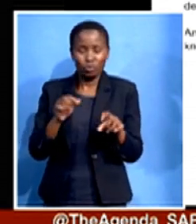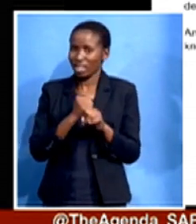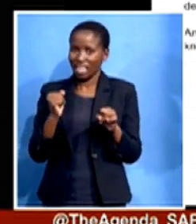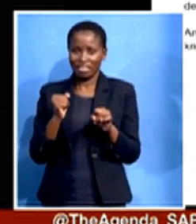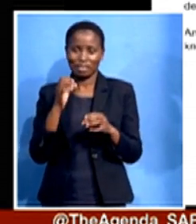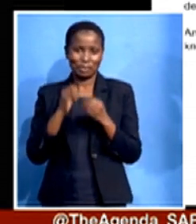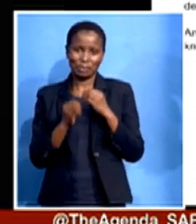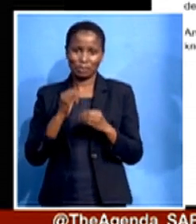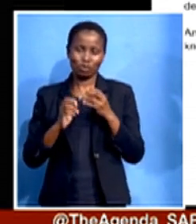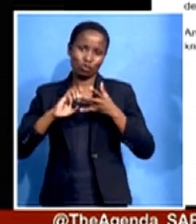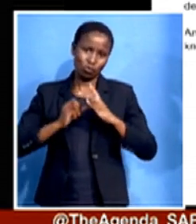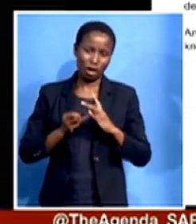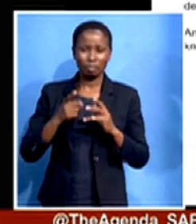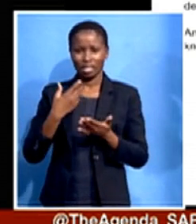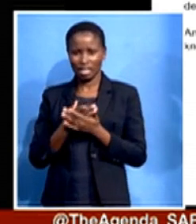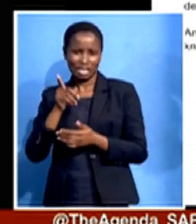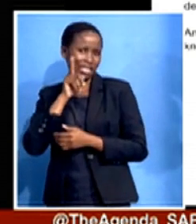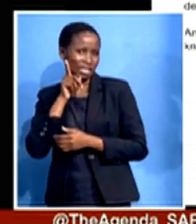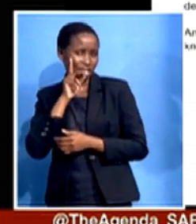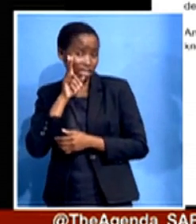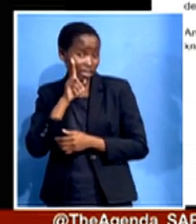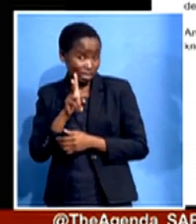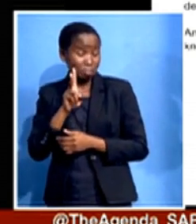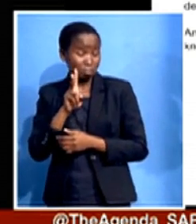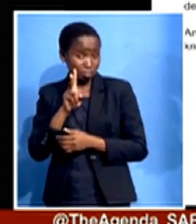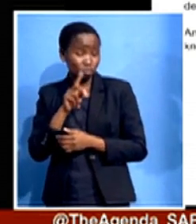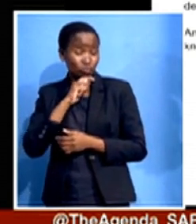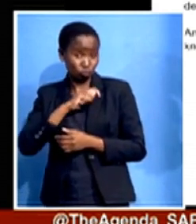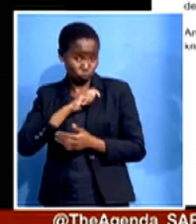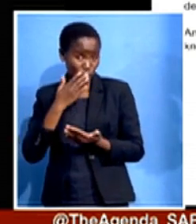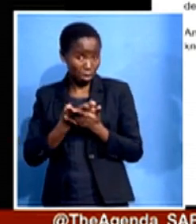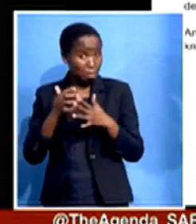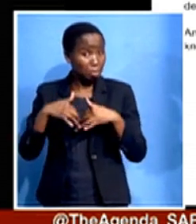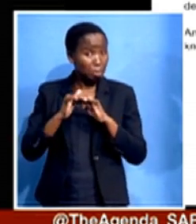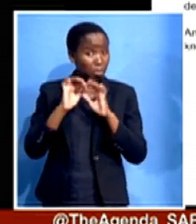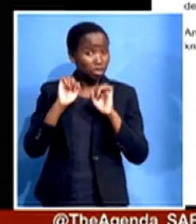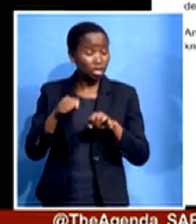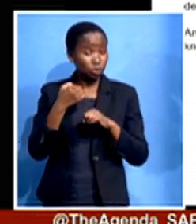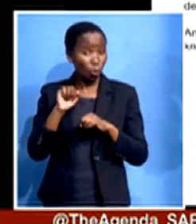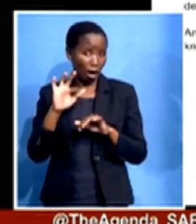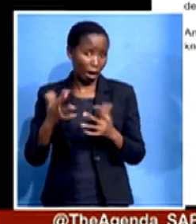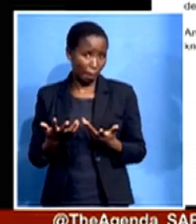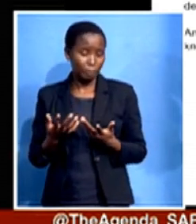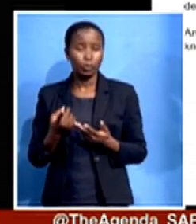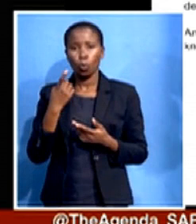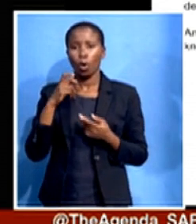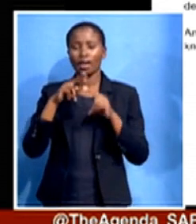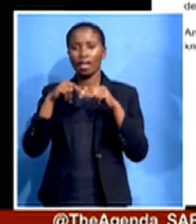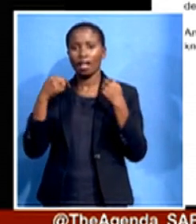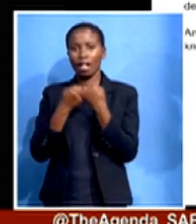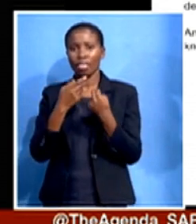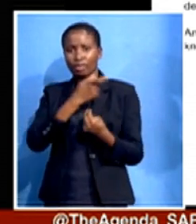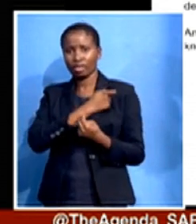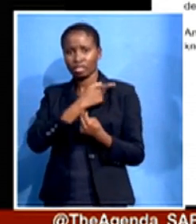whether we can develop vaccines. So the One Health National Vaccine Prototype Platform that harnesses national expertise